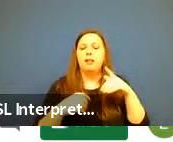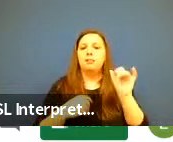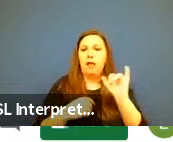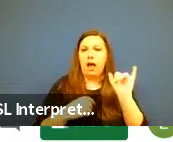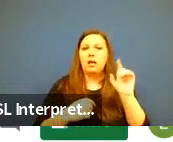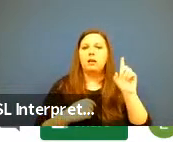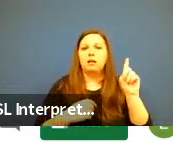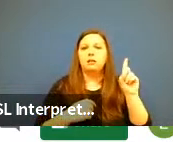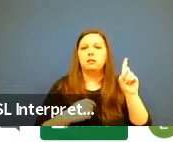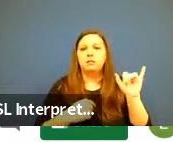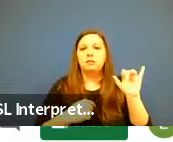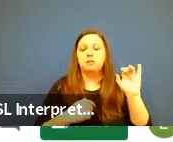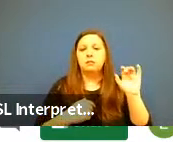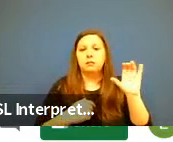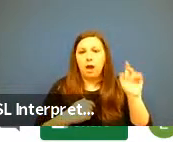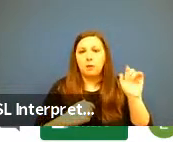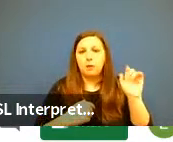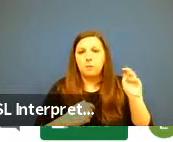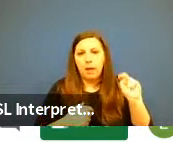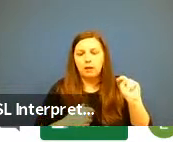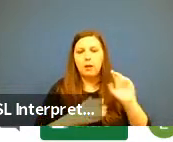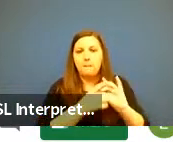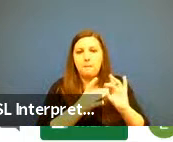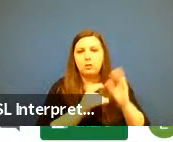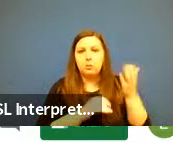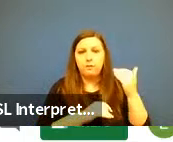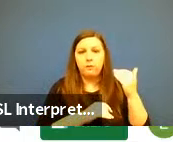that even if we move forward with